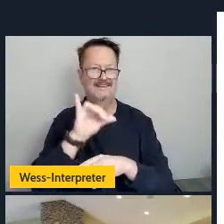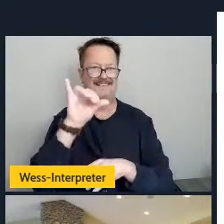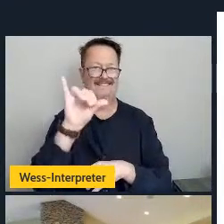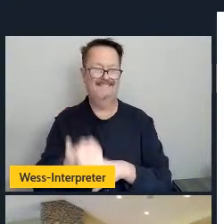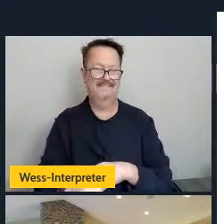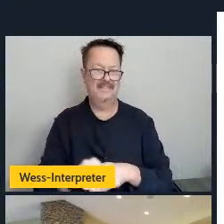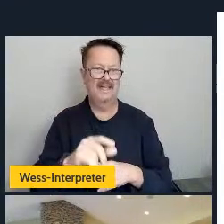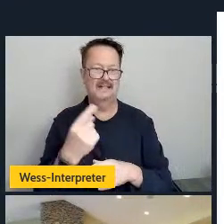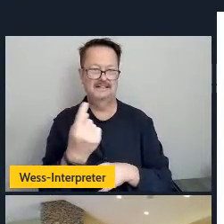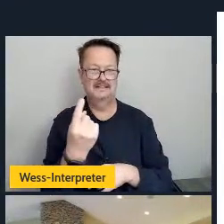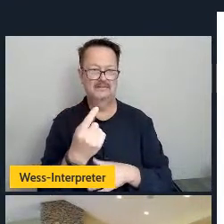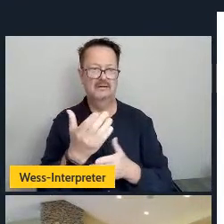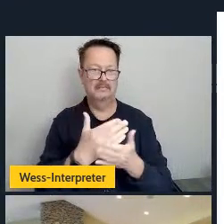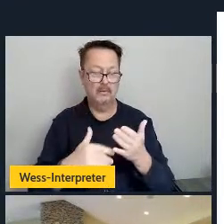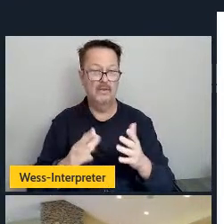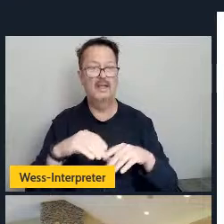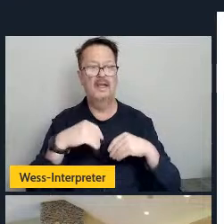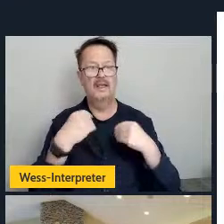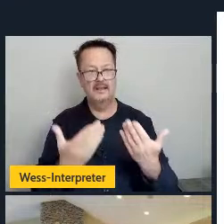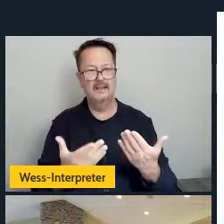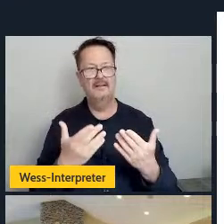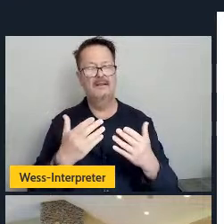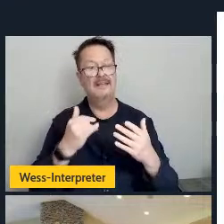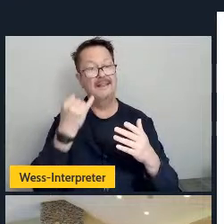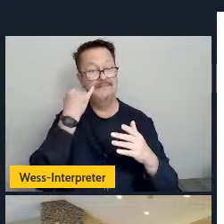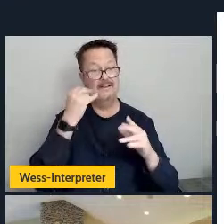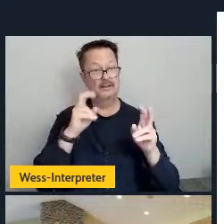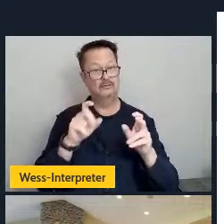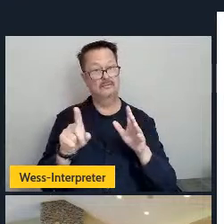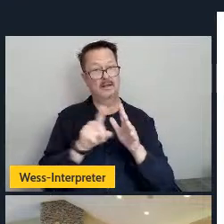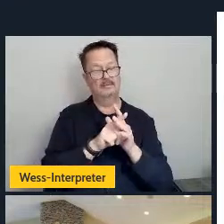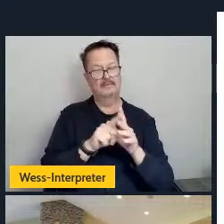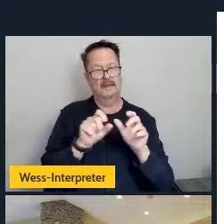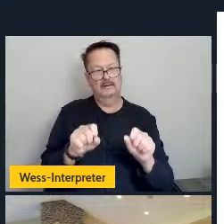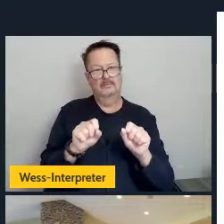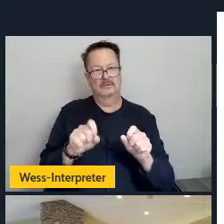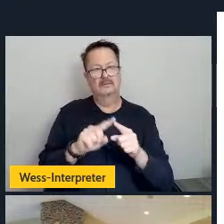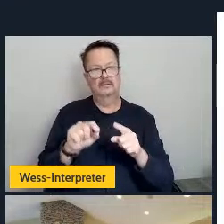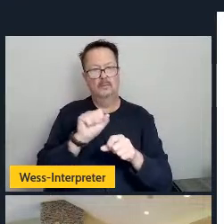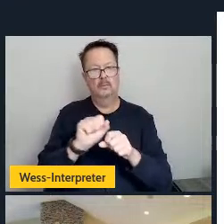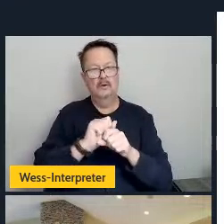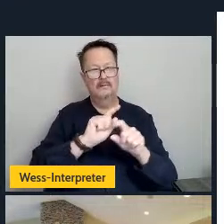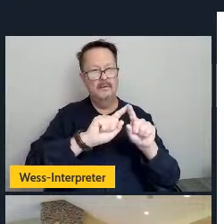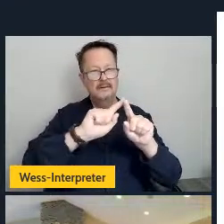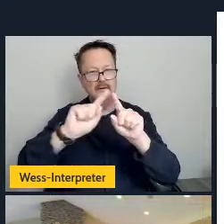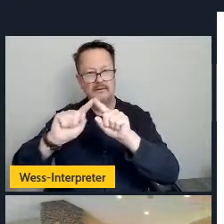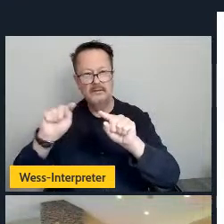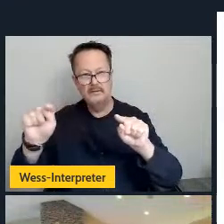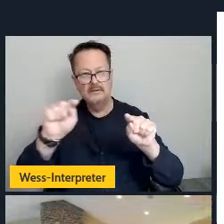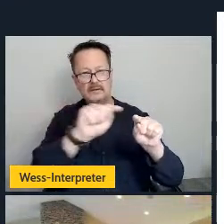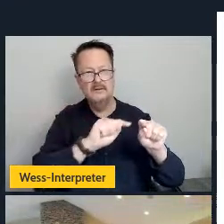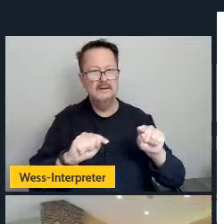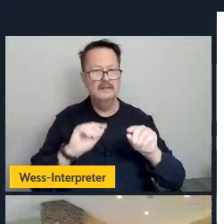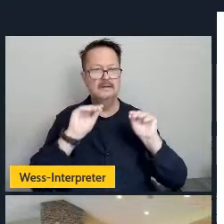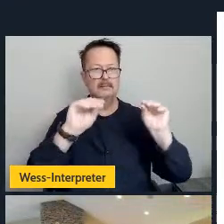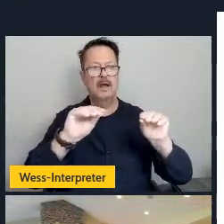single component. And if there is an issue, I need to potentially work across multiple Git repositories